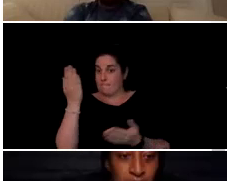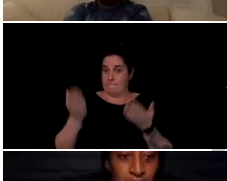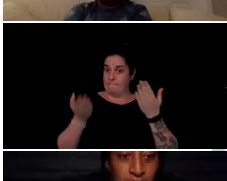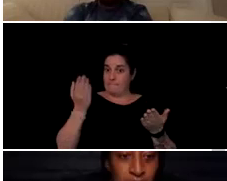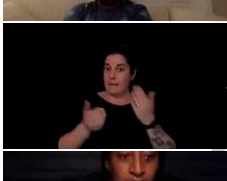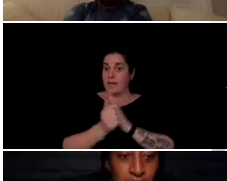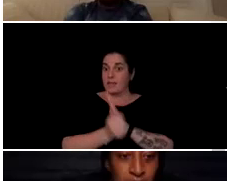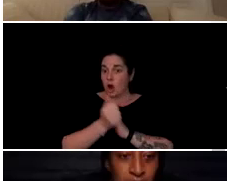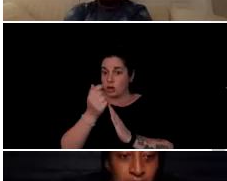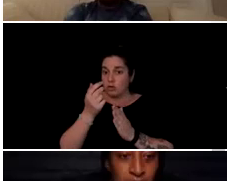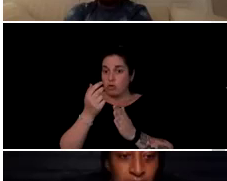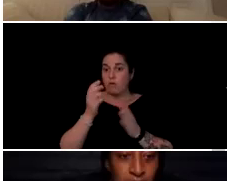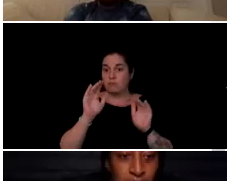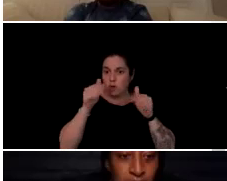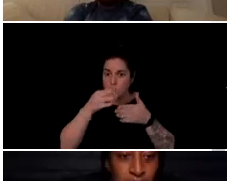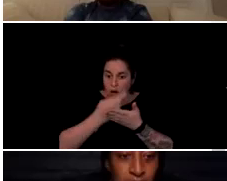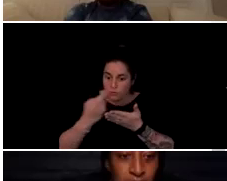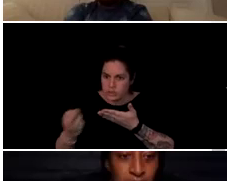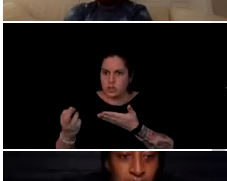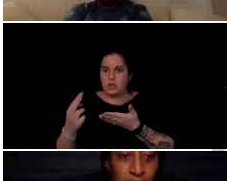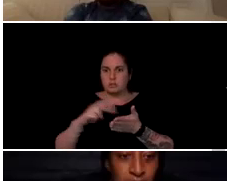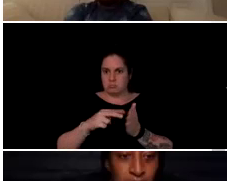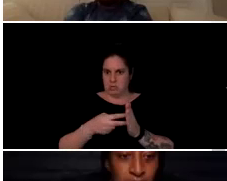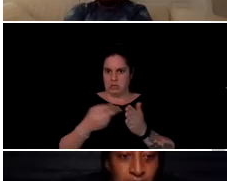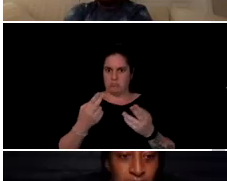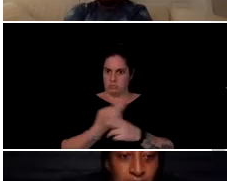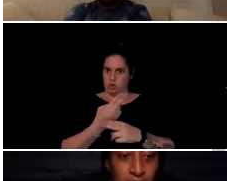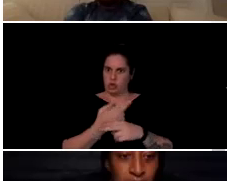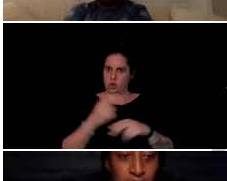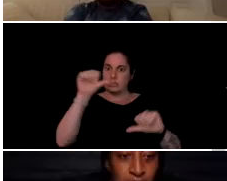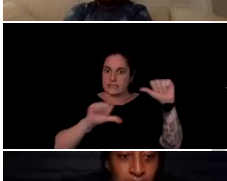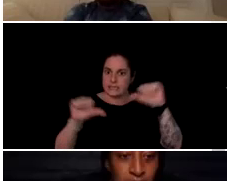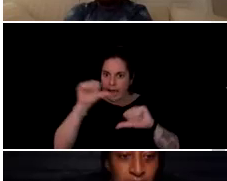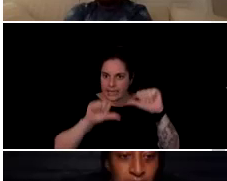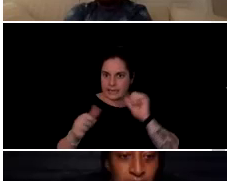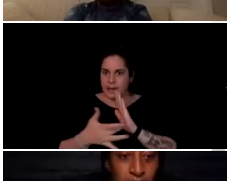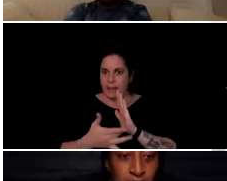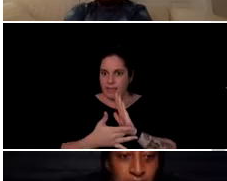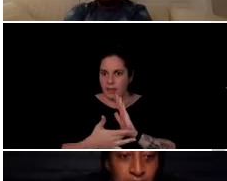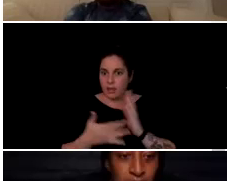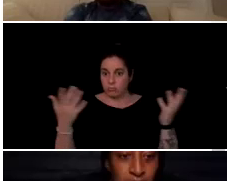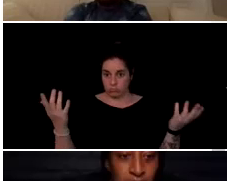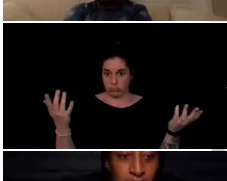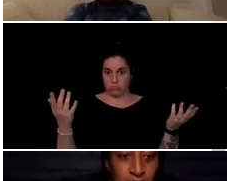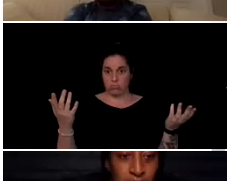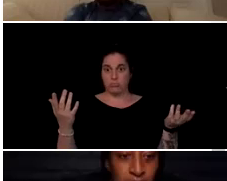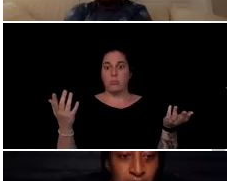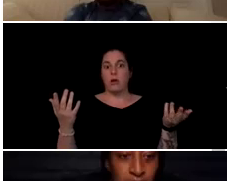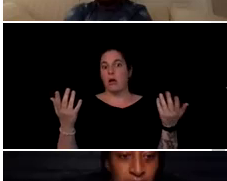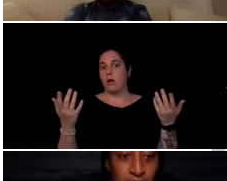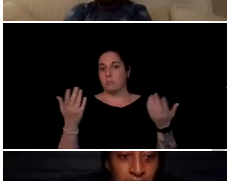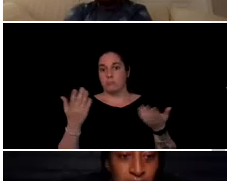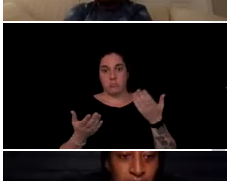focus on research, use a format that's very similar to what's used in our lab reports for lab